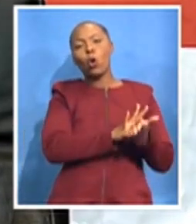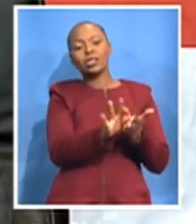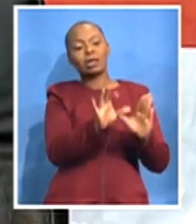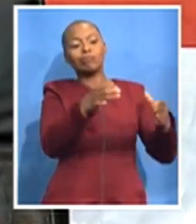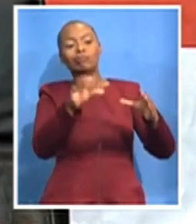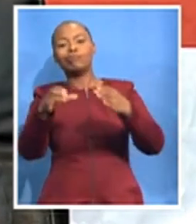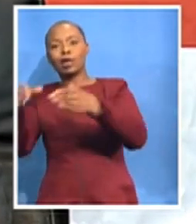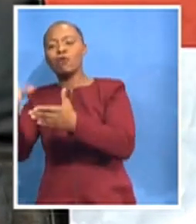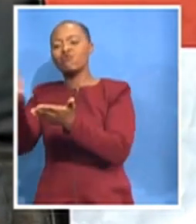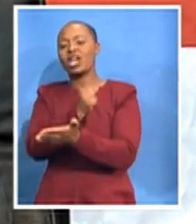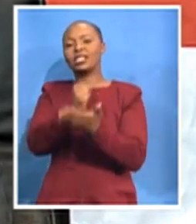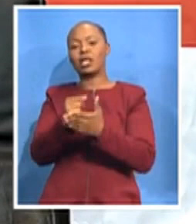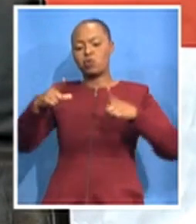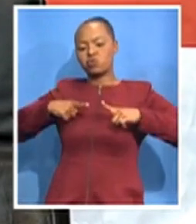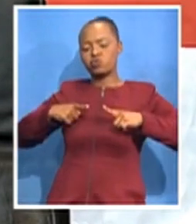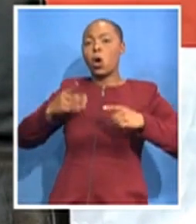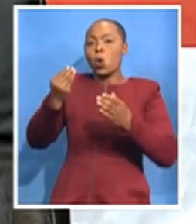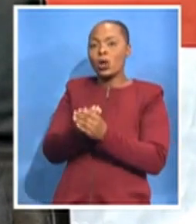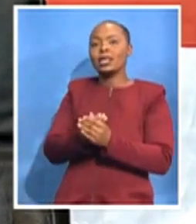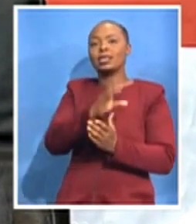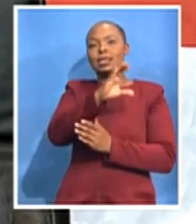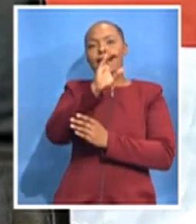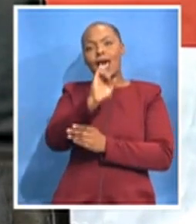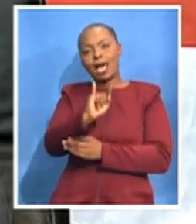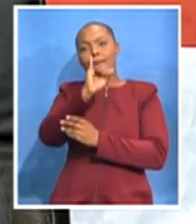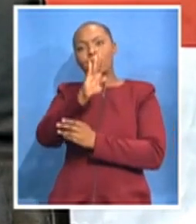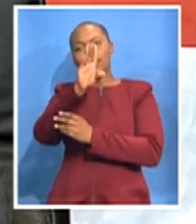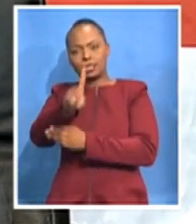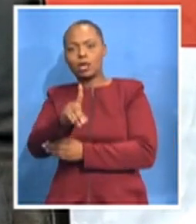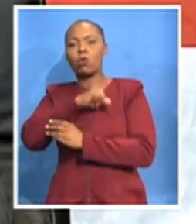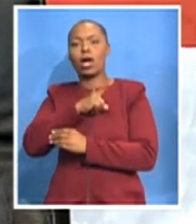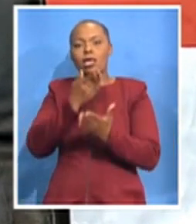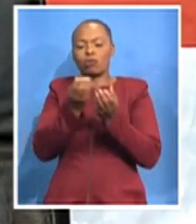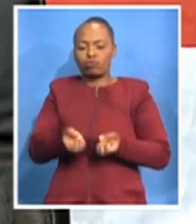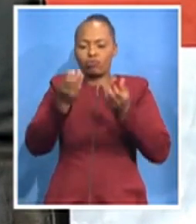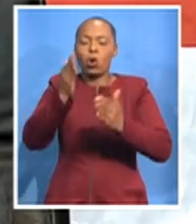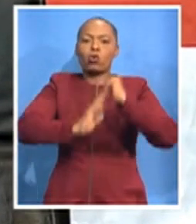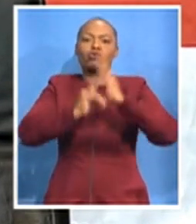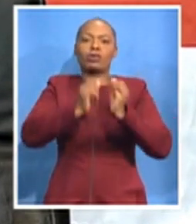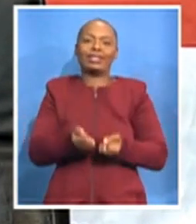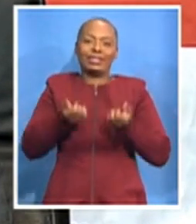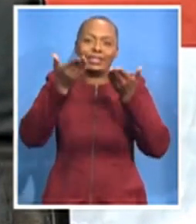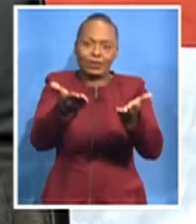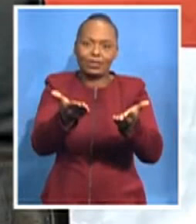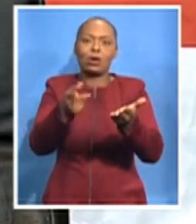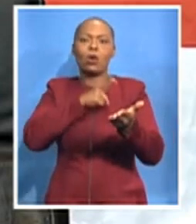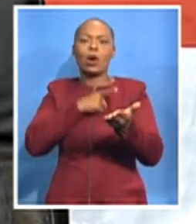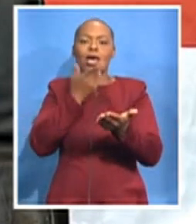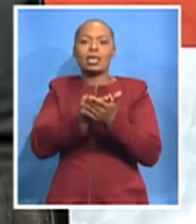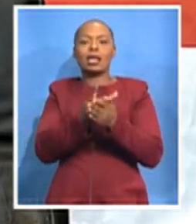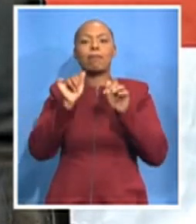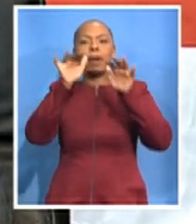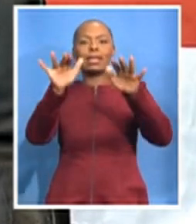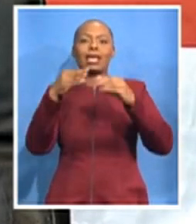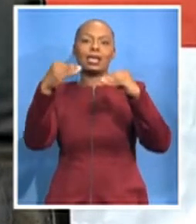the CIDB prior to rendering construction services to state public entities. So we